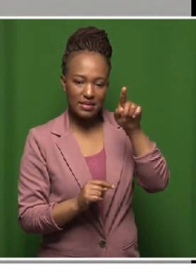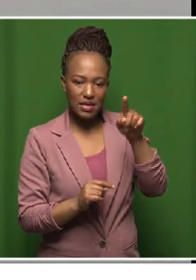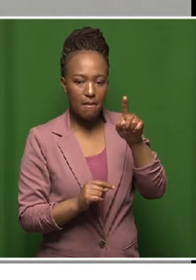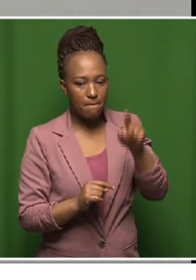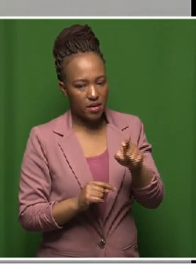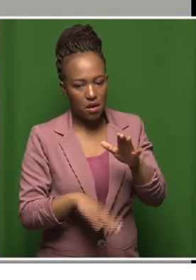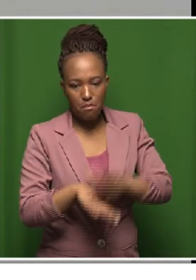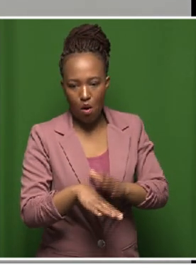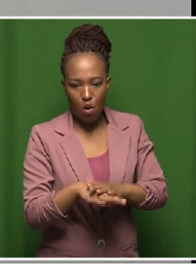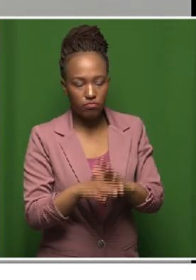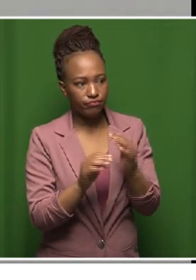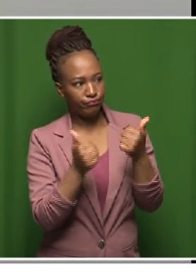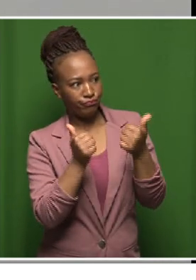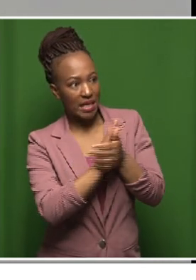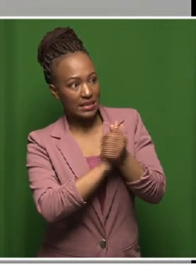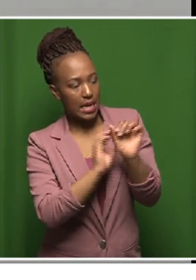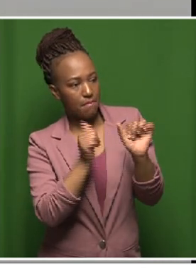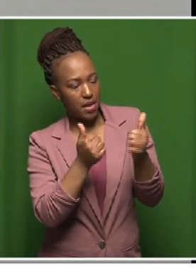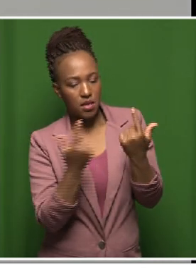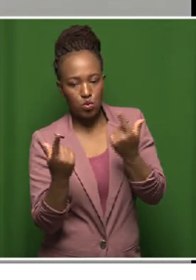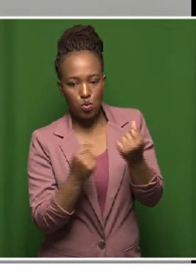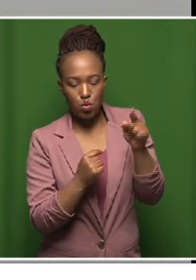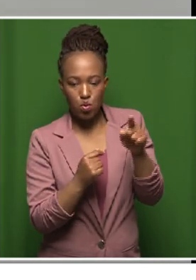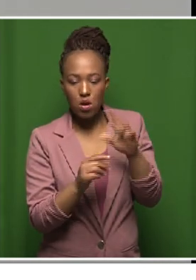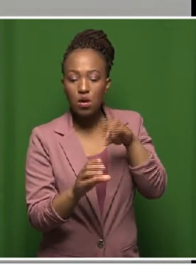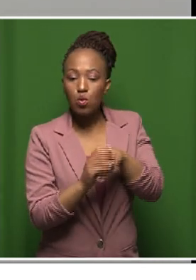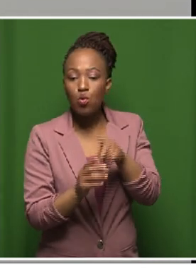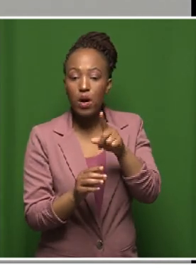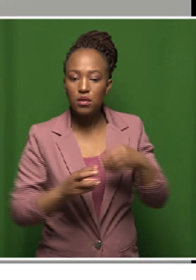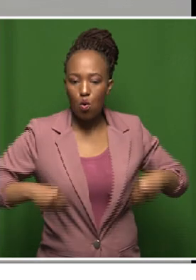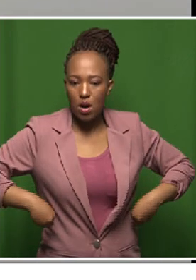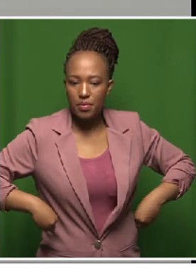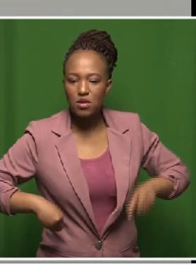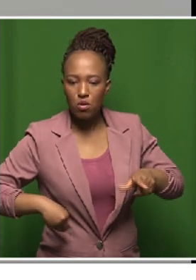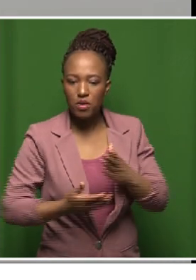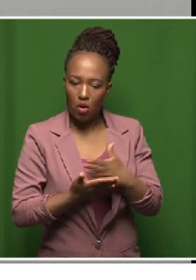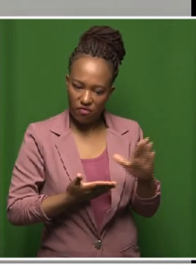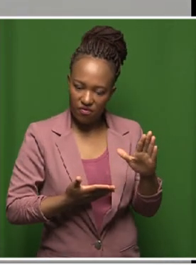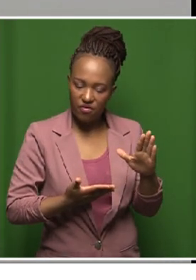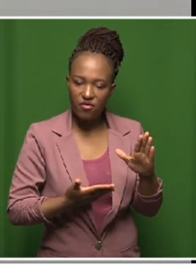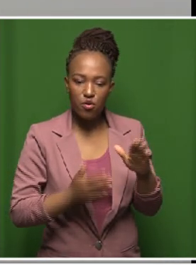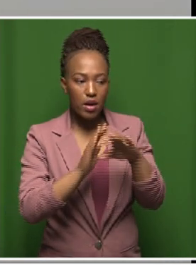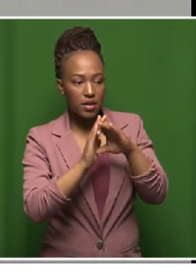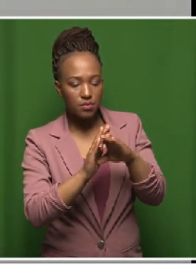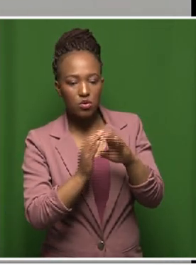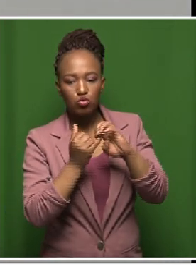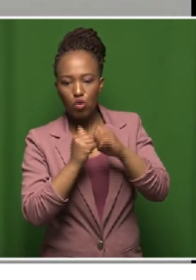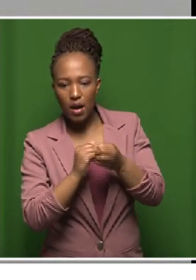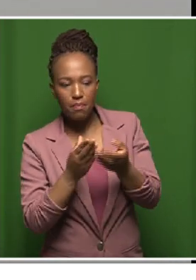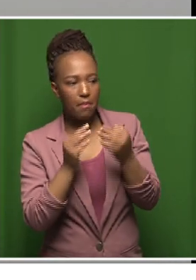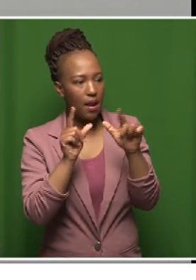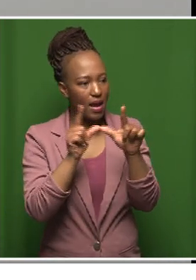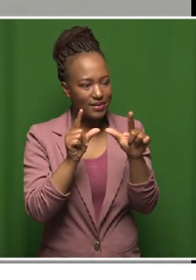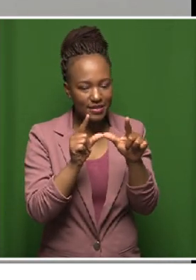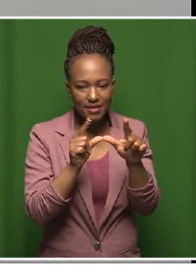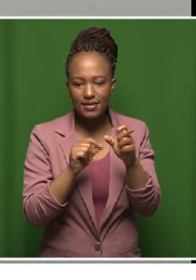significantly more competent in what they're doing. And that includes things like, for example, corruption. We have to stop that. Now, there are many examples of that. Try to get a license, try to